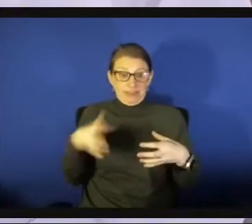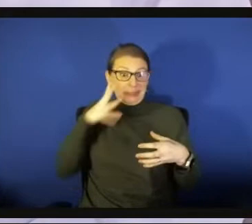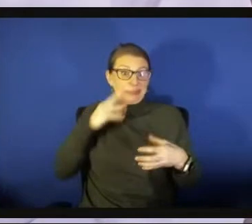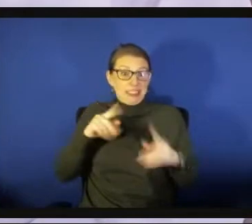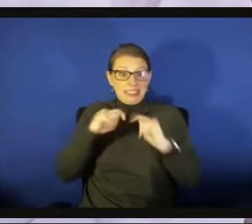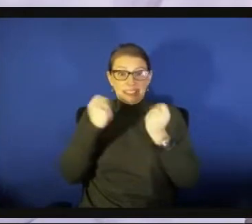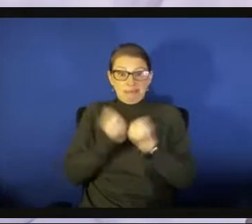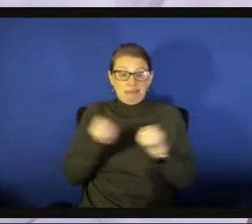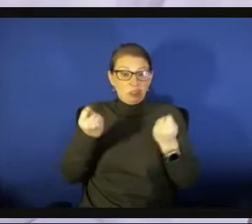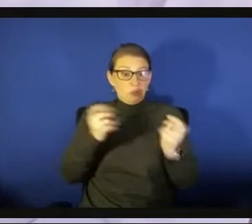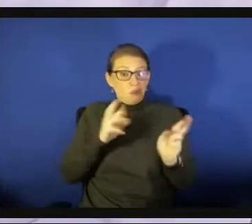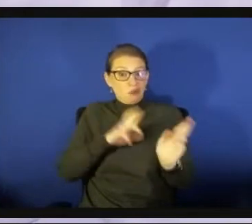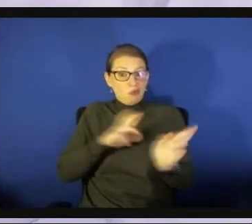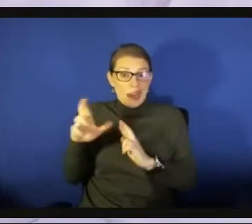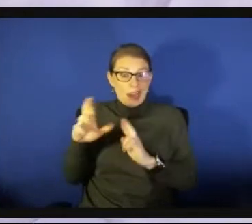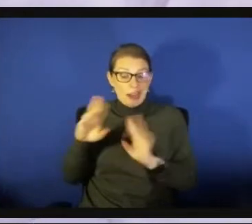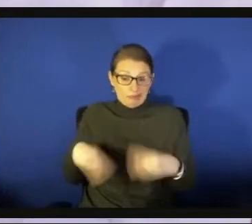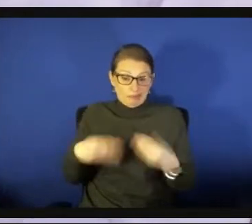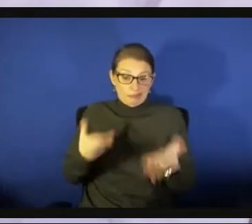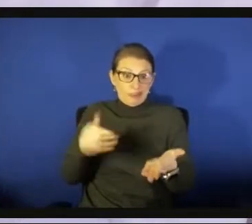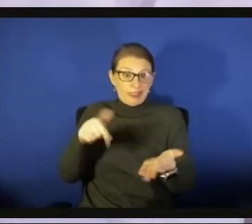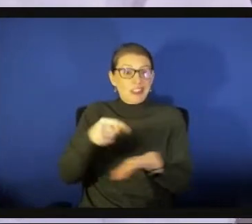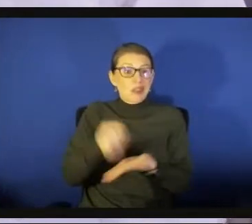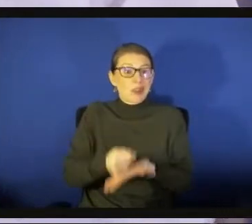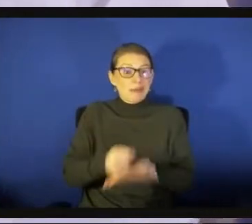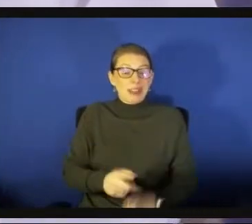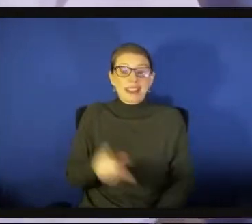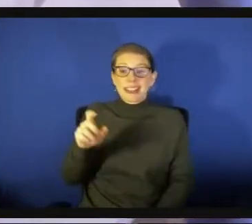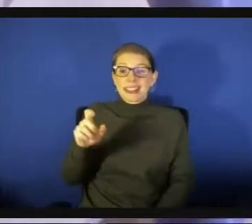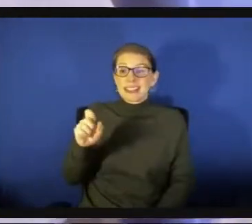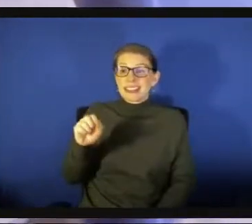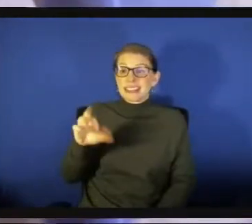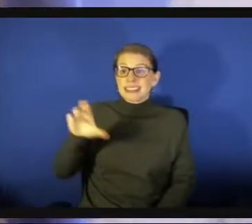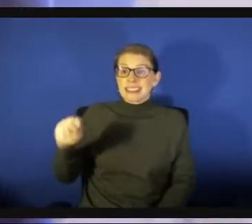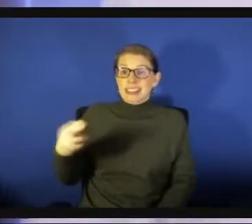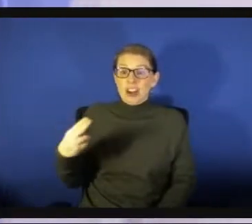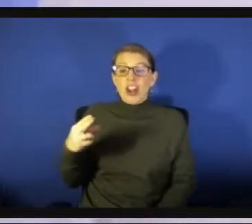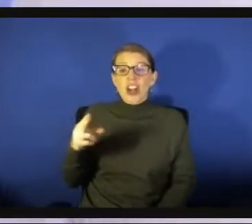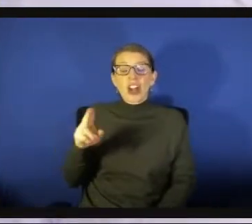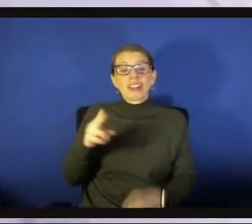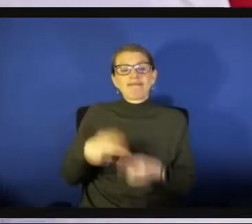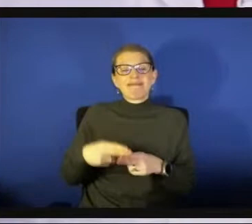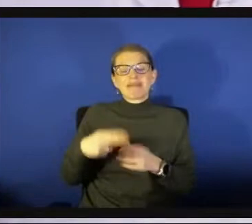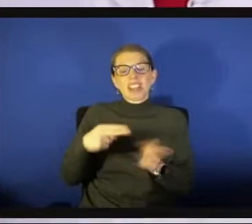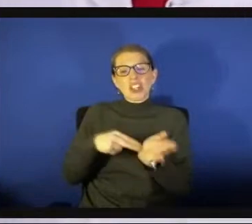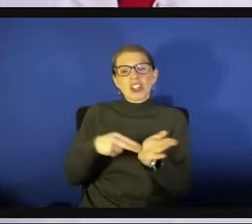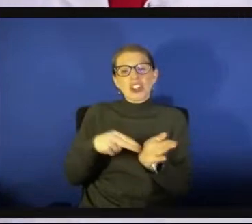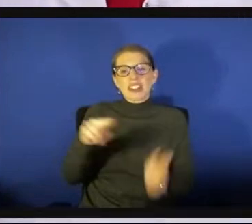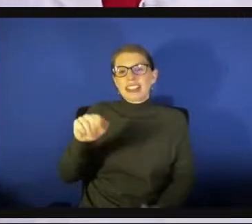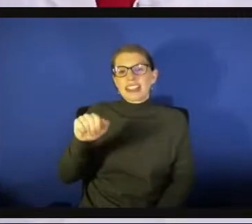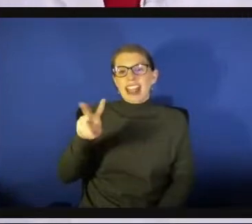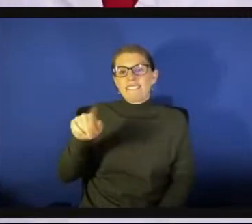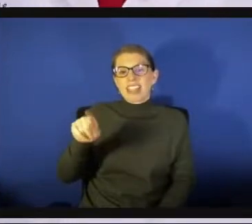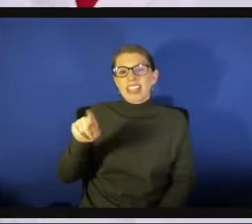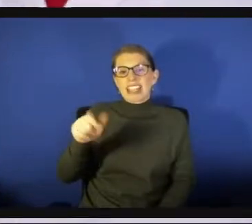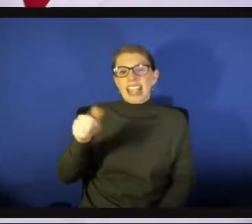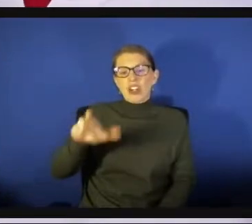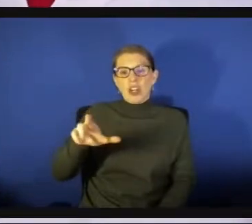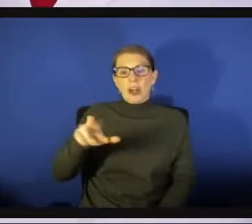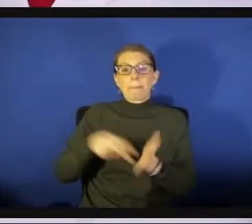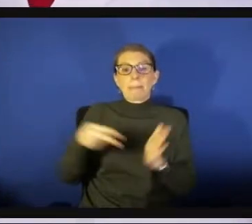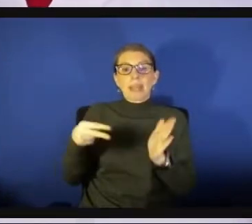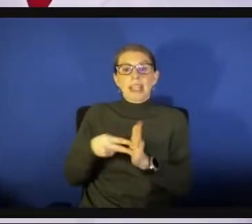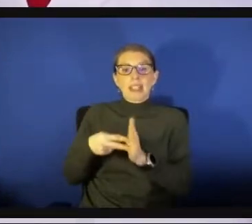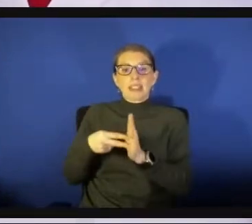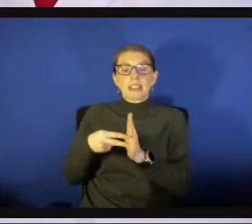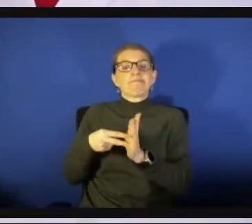start delivering proton therapy. Sarah, you are a nurse navigator. You are going to be walking our patients down this journey. You're going